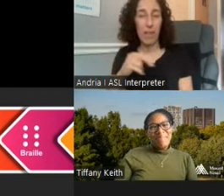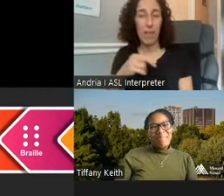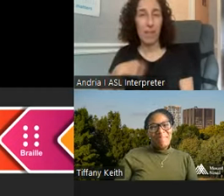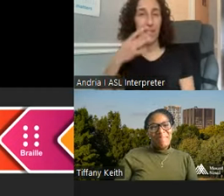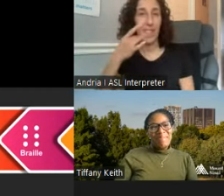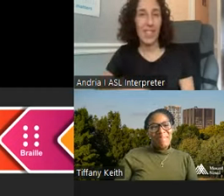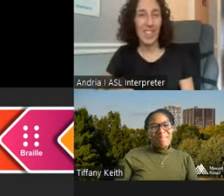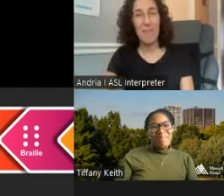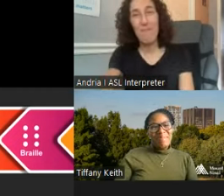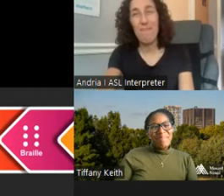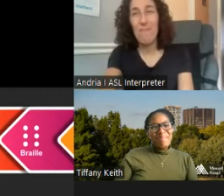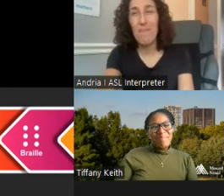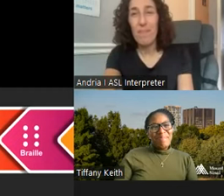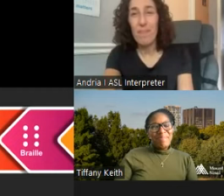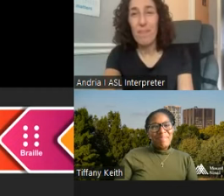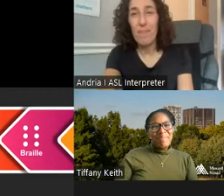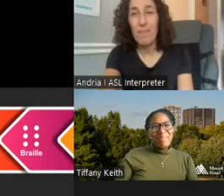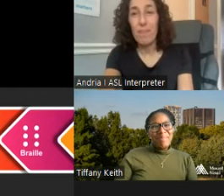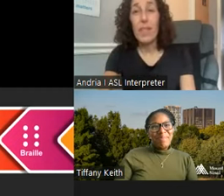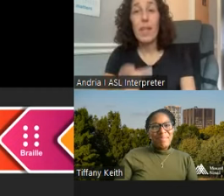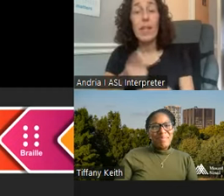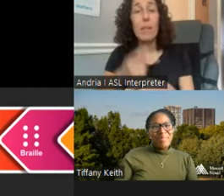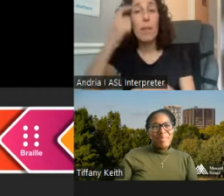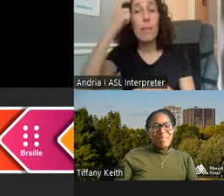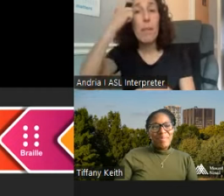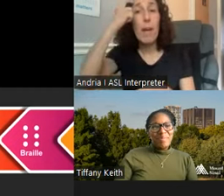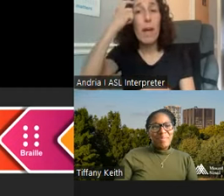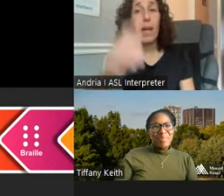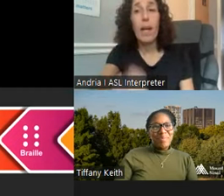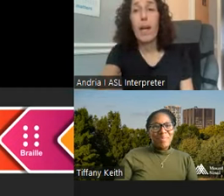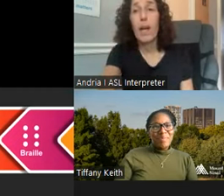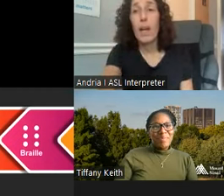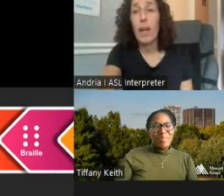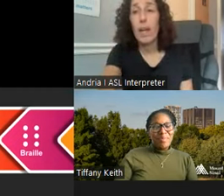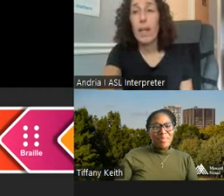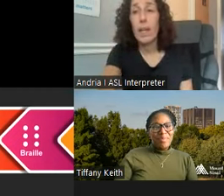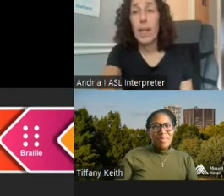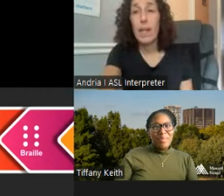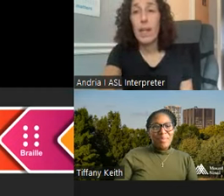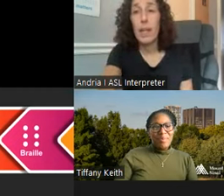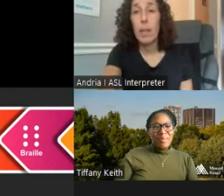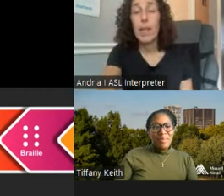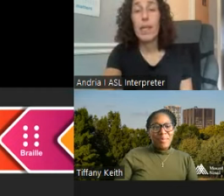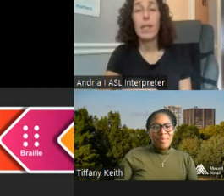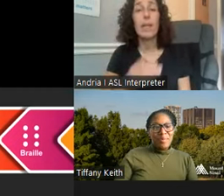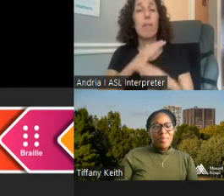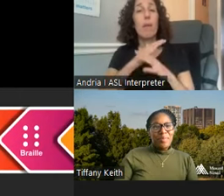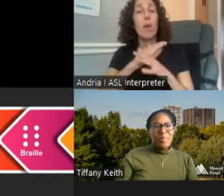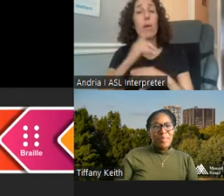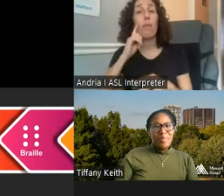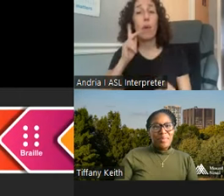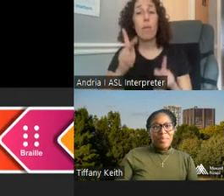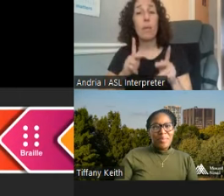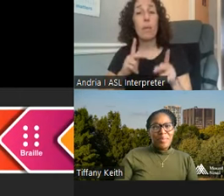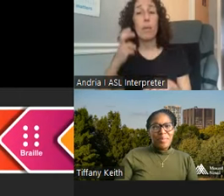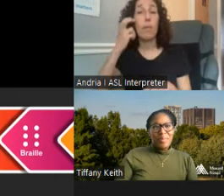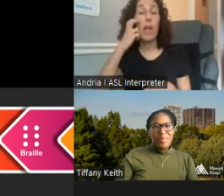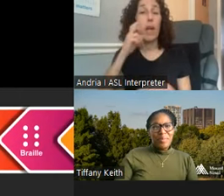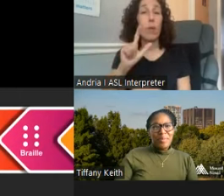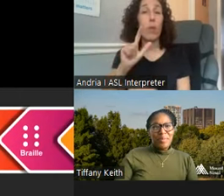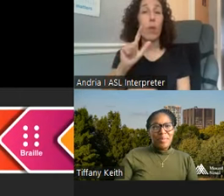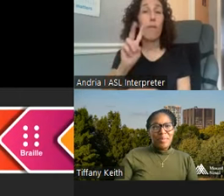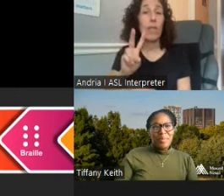if just keep in mind that the biggest barriers for people who are blind or have low vision is access to information